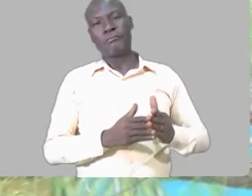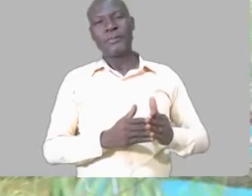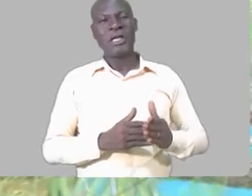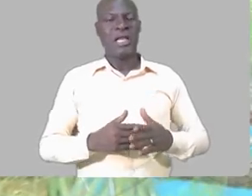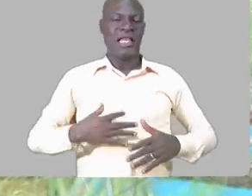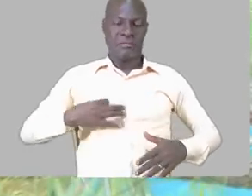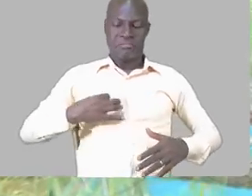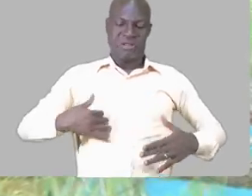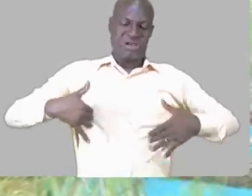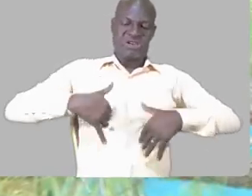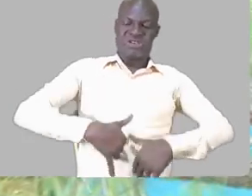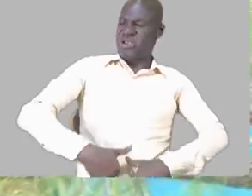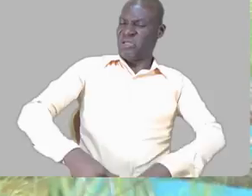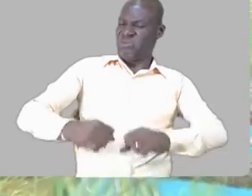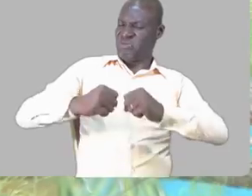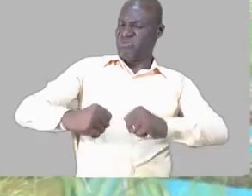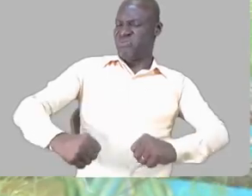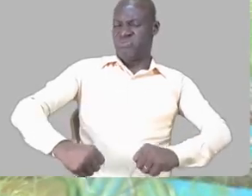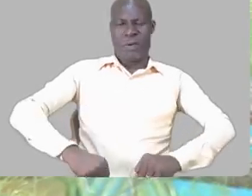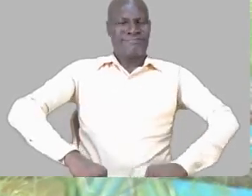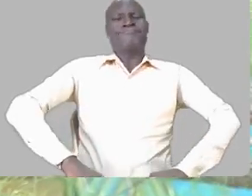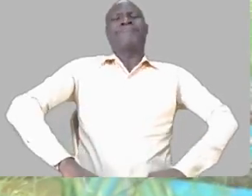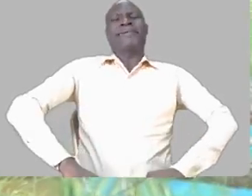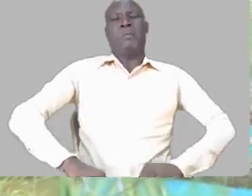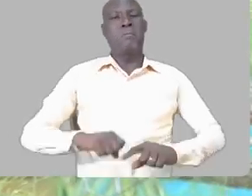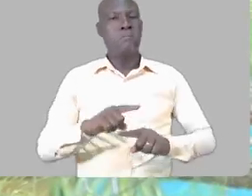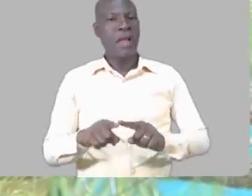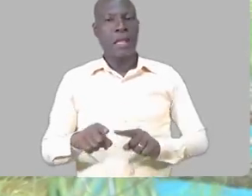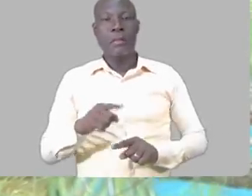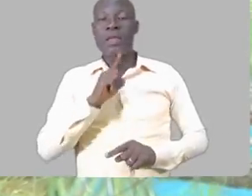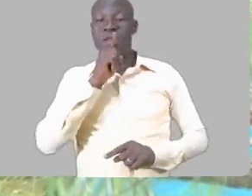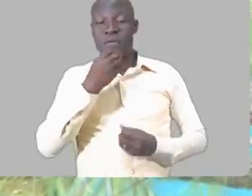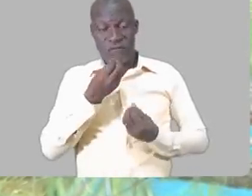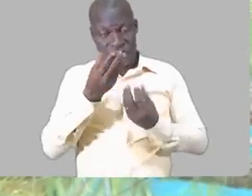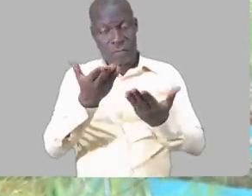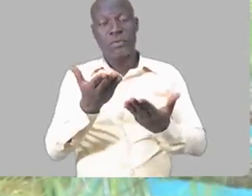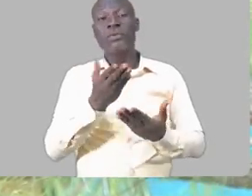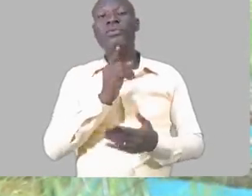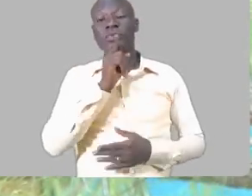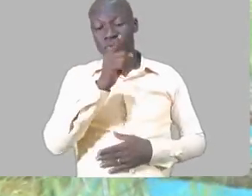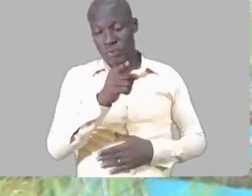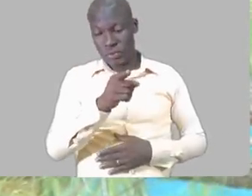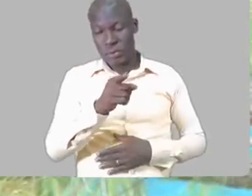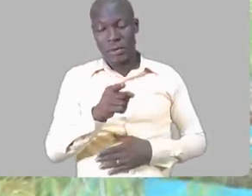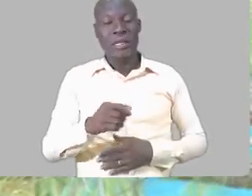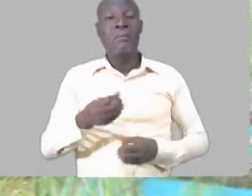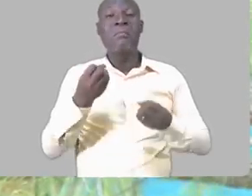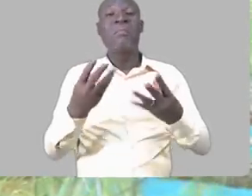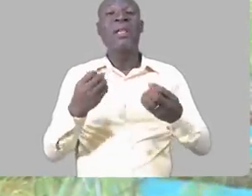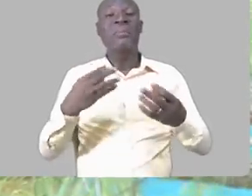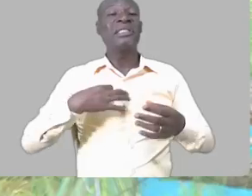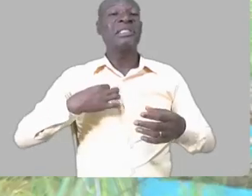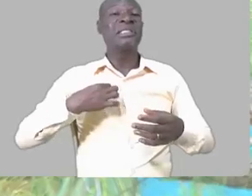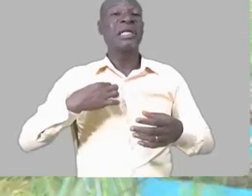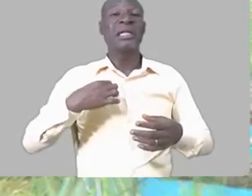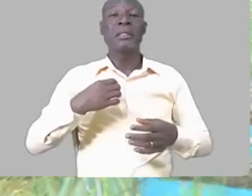o dressing wanwa che se bi maada me ka chro ene wate ho ase se woni mu a entade ne bebre ho a hyehye